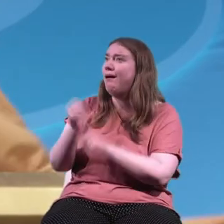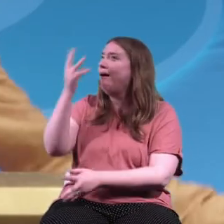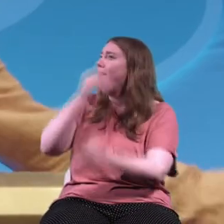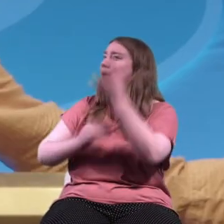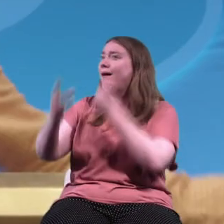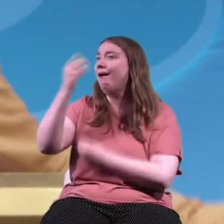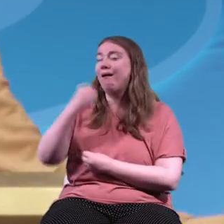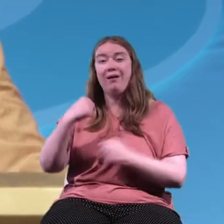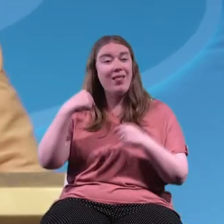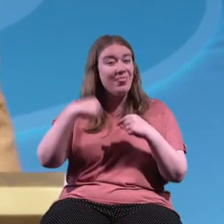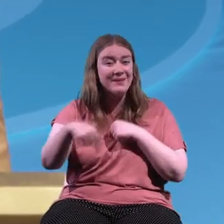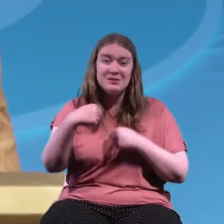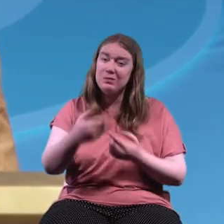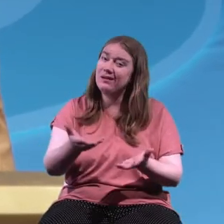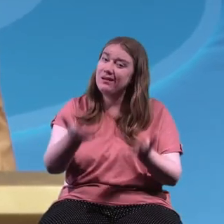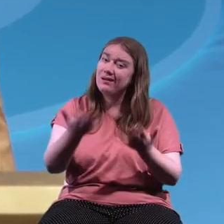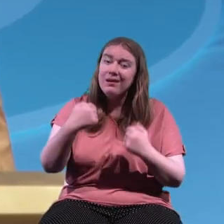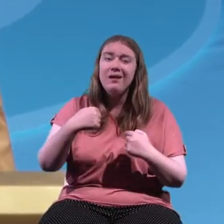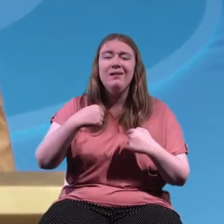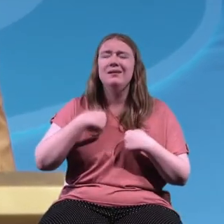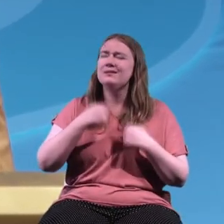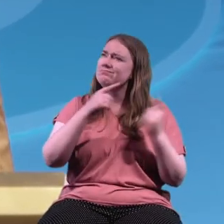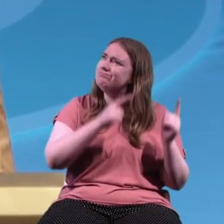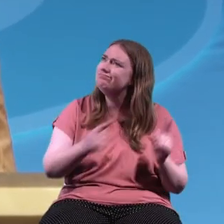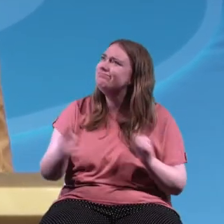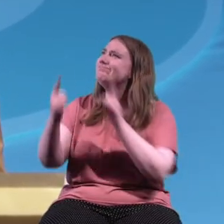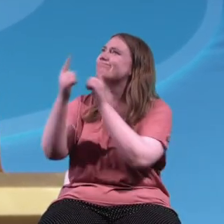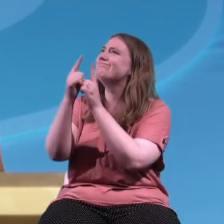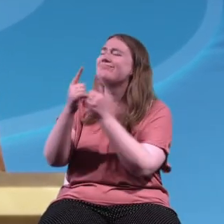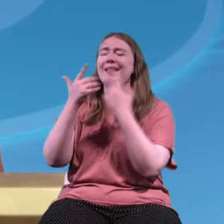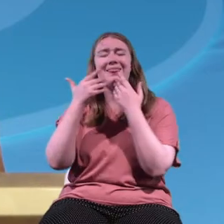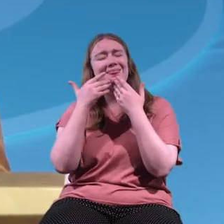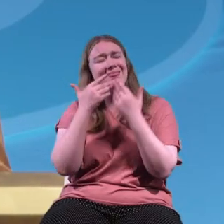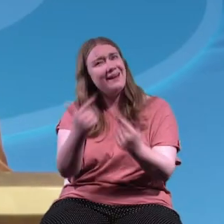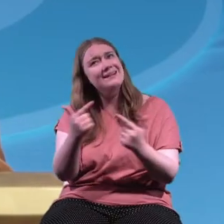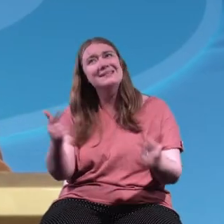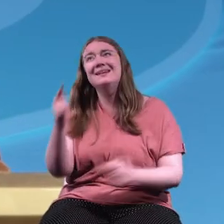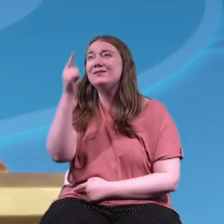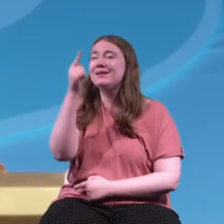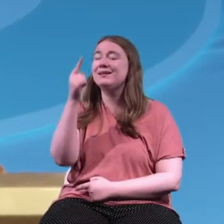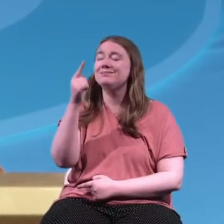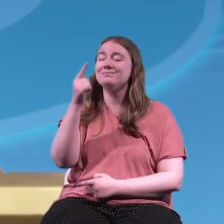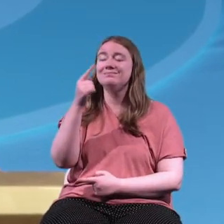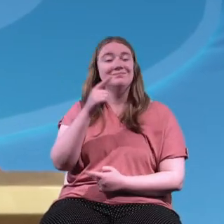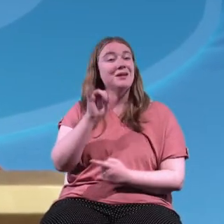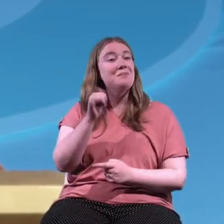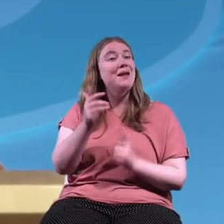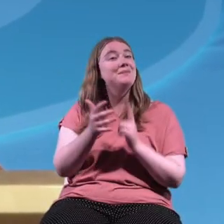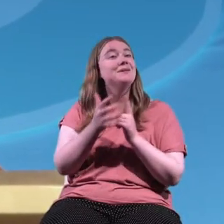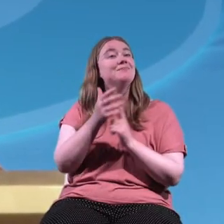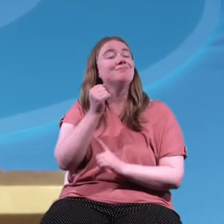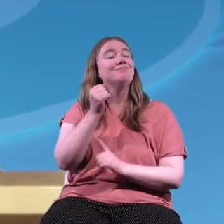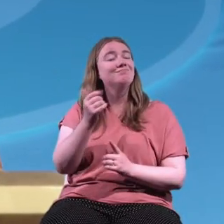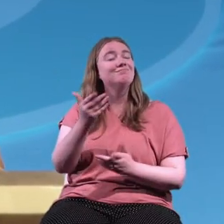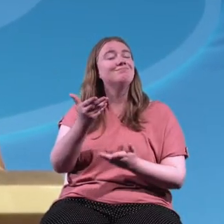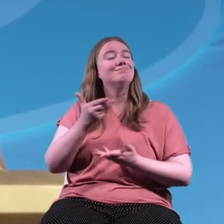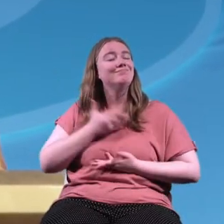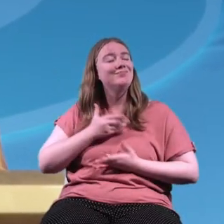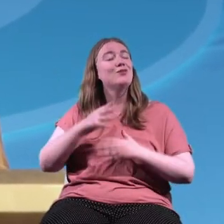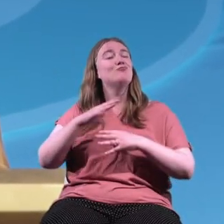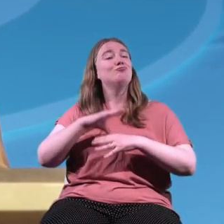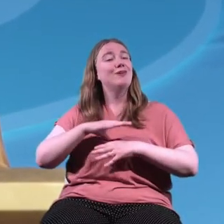This week, let's come before him with thanksgiving, and maybe we will find rest through